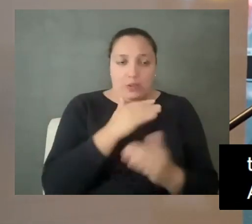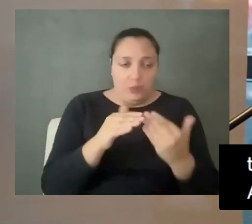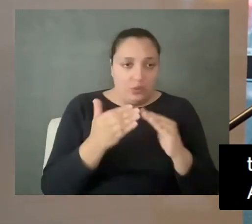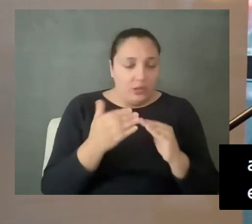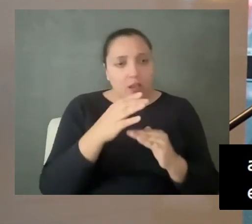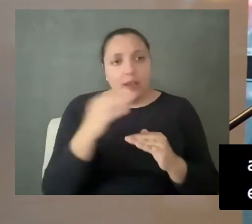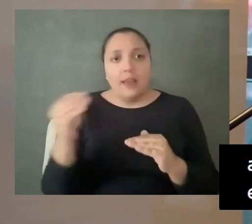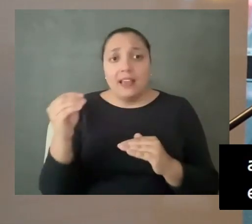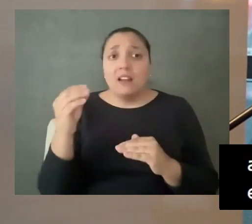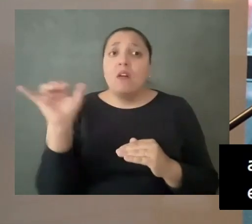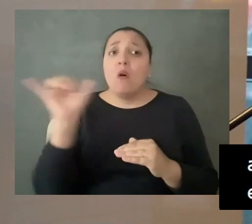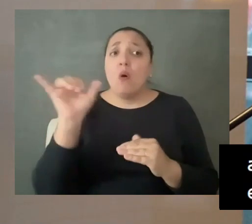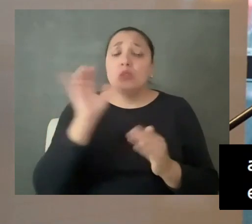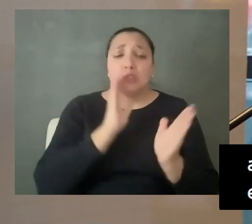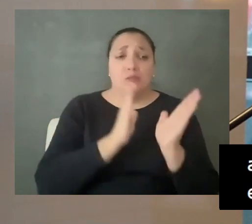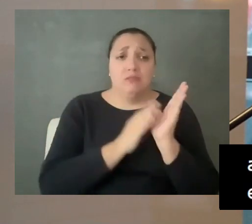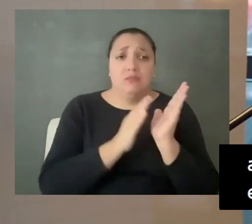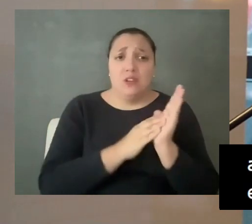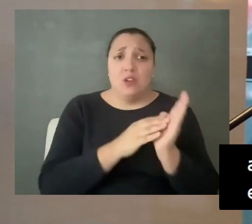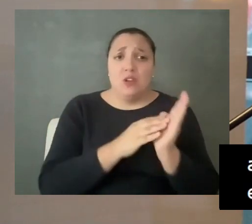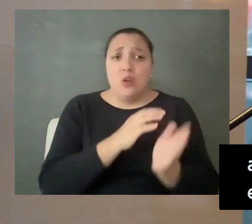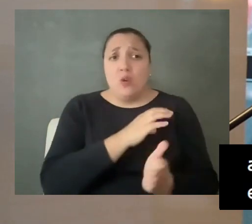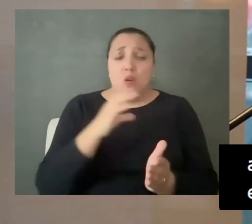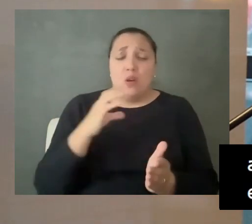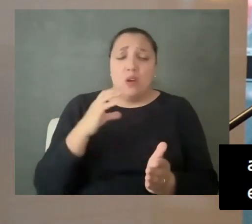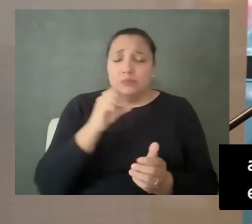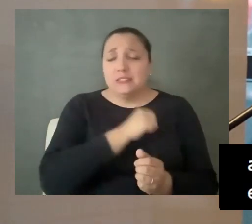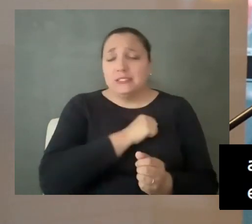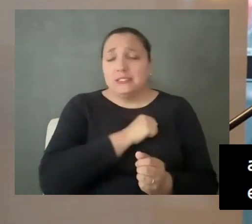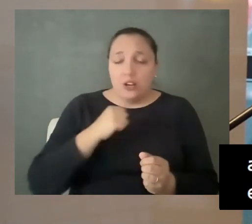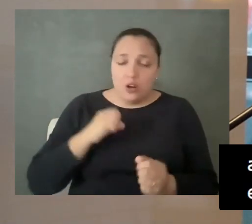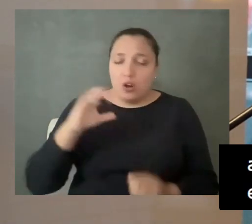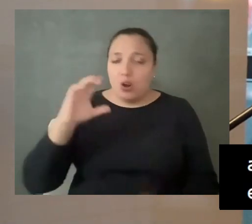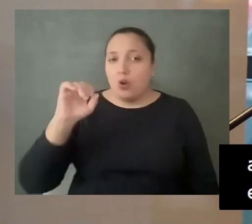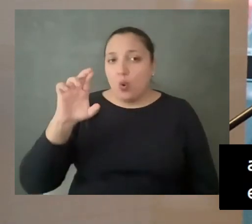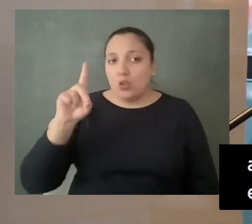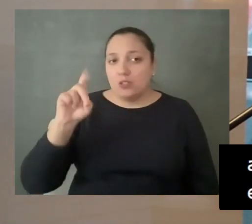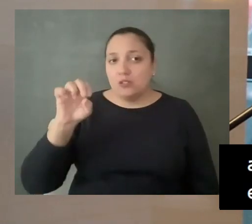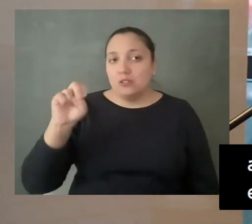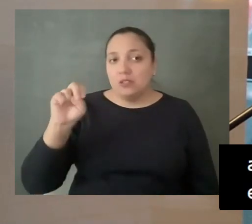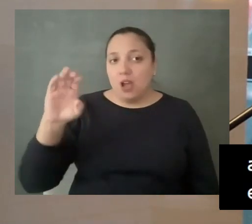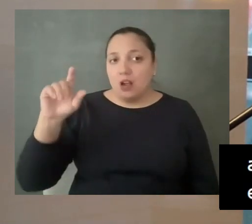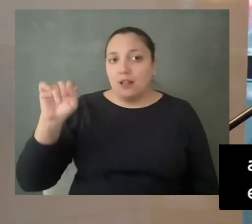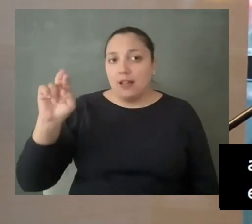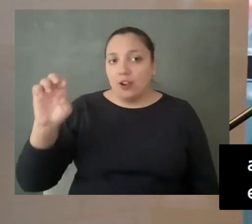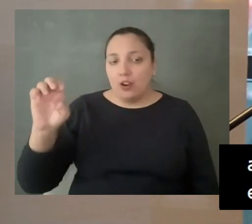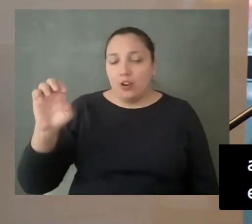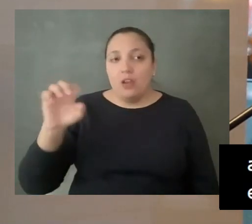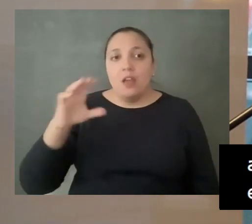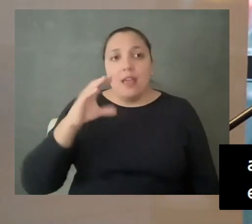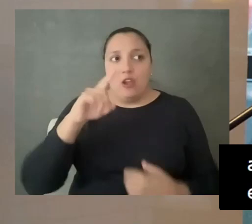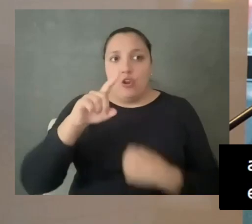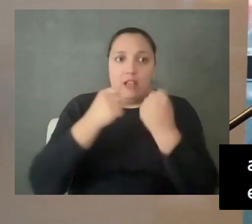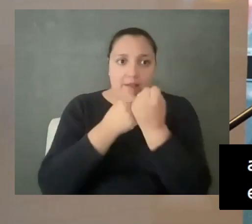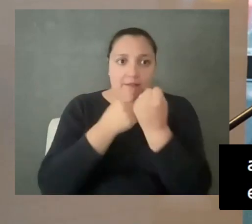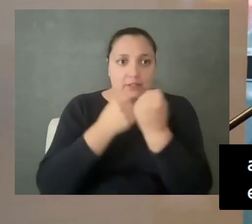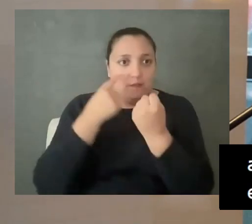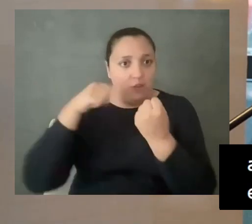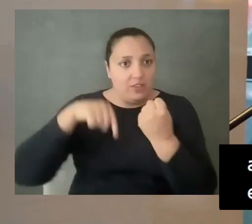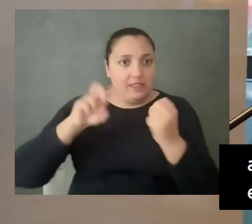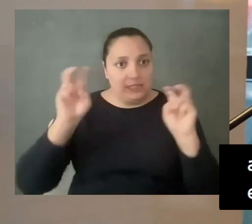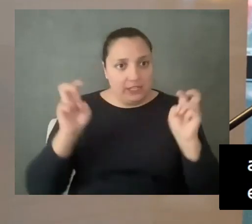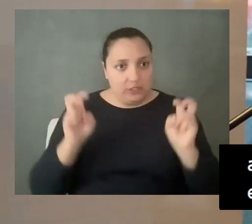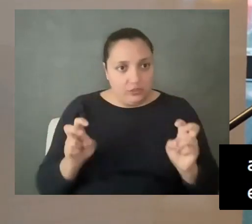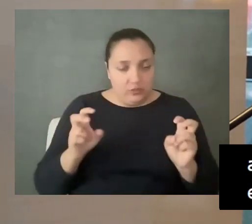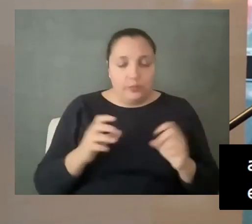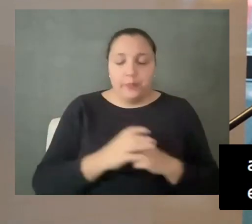to acknowledge Senator Cordell Claire, whose district that we're in, and her advocacy on this issue and many, many more. And anywhere